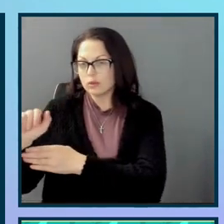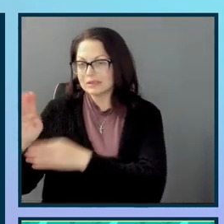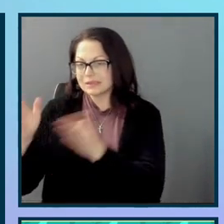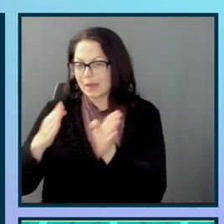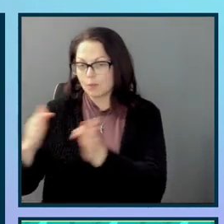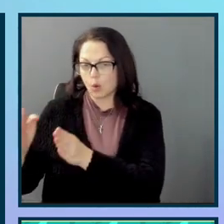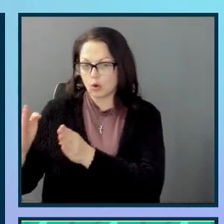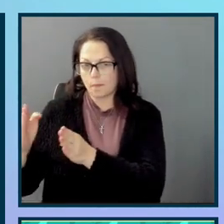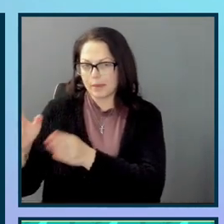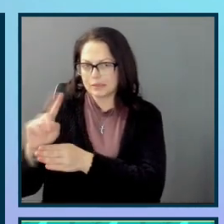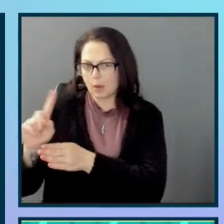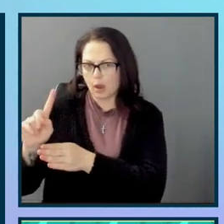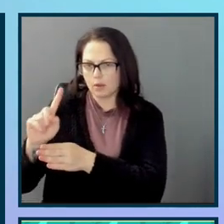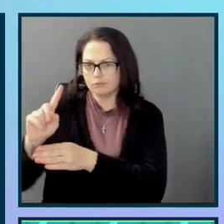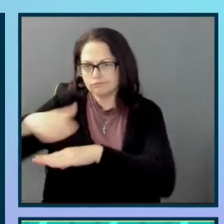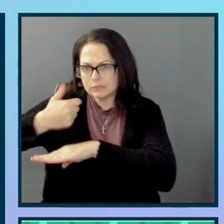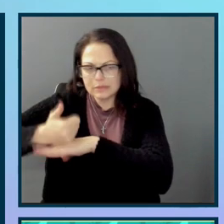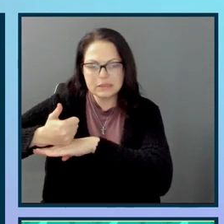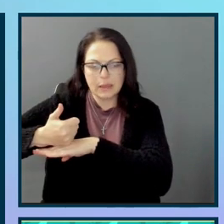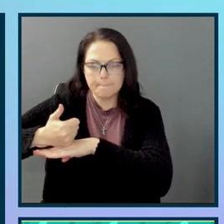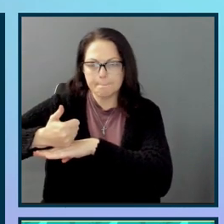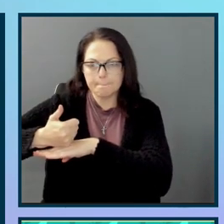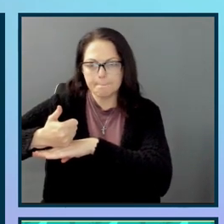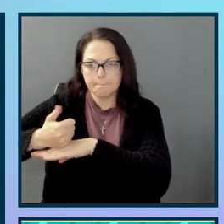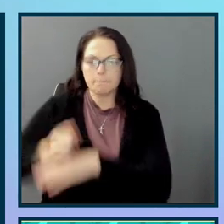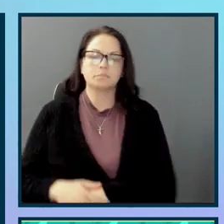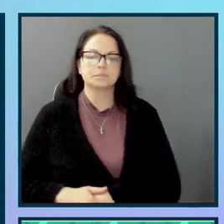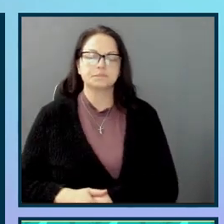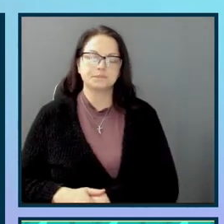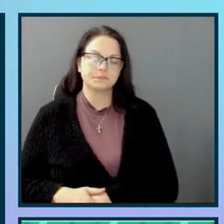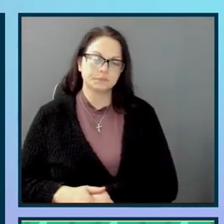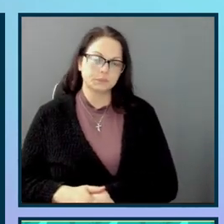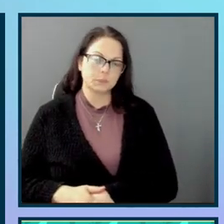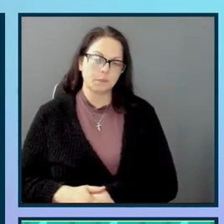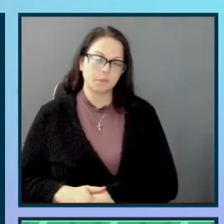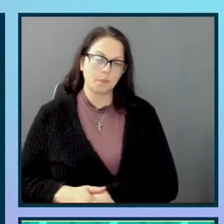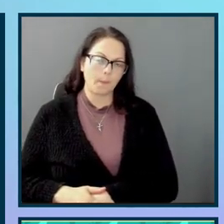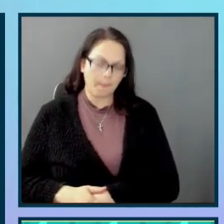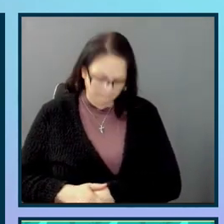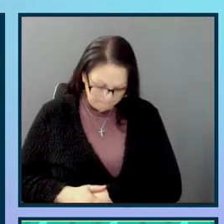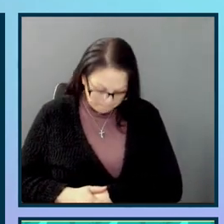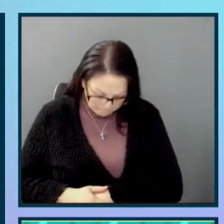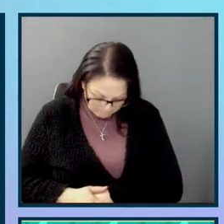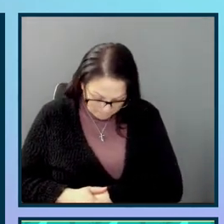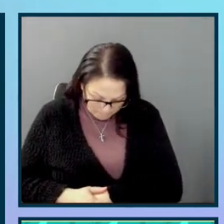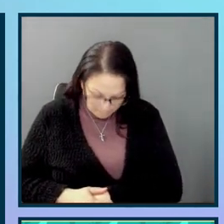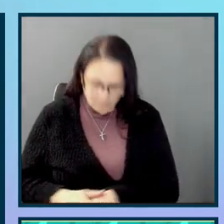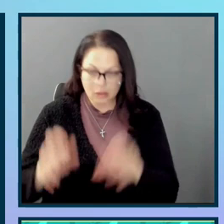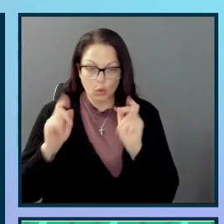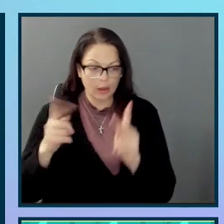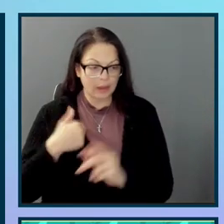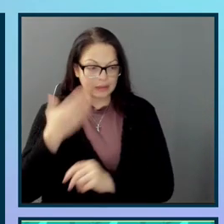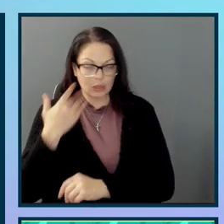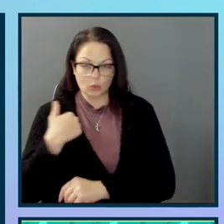DOM, which is the default behavior for all HTML elements. Okay, so I think we should be in a pretty good place